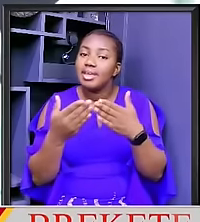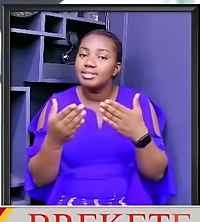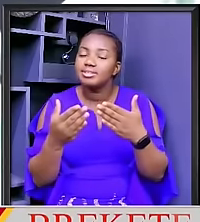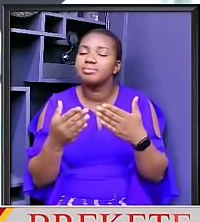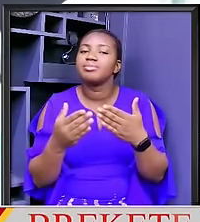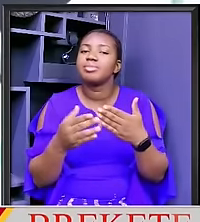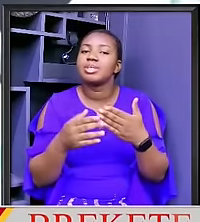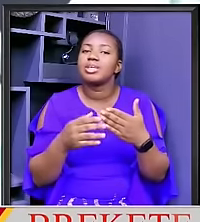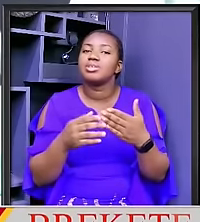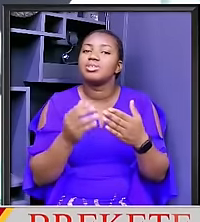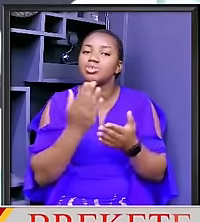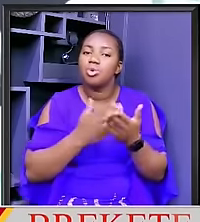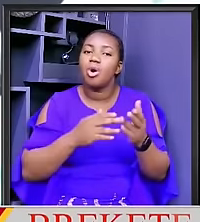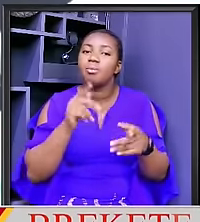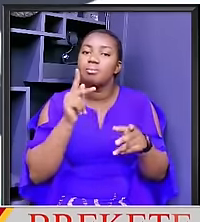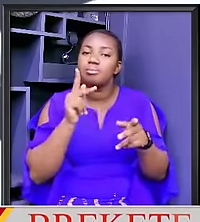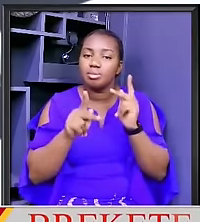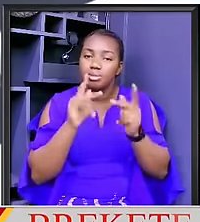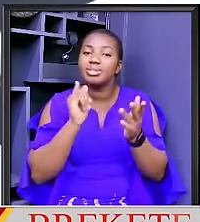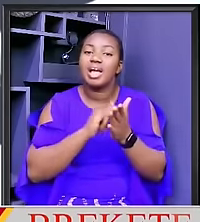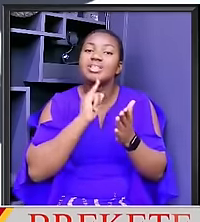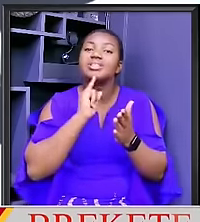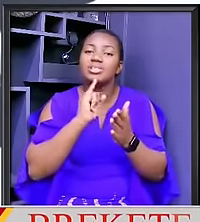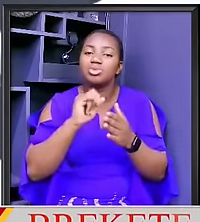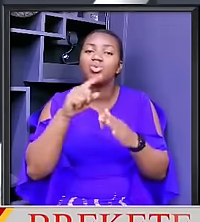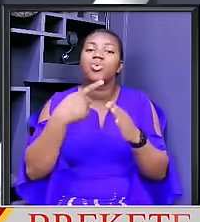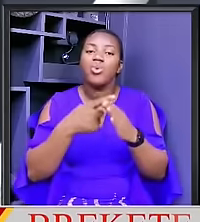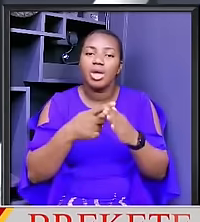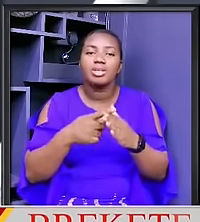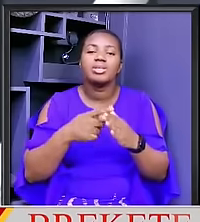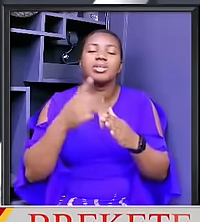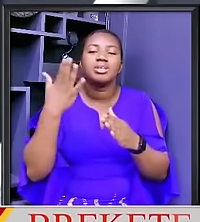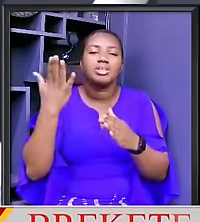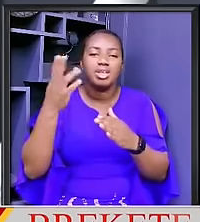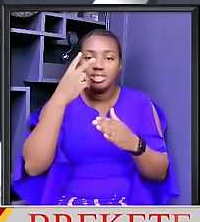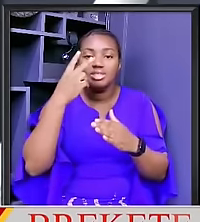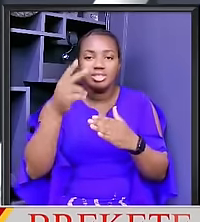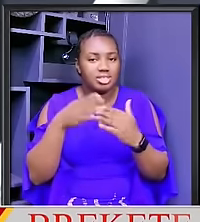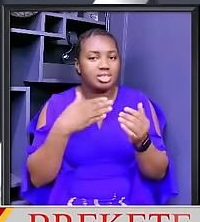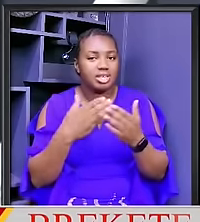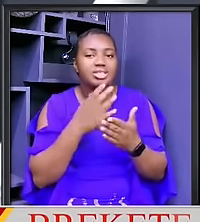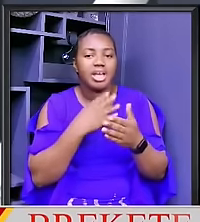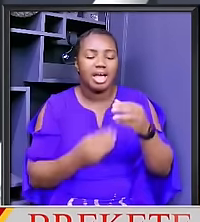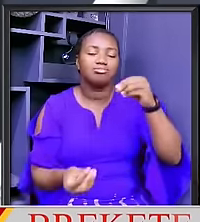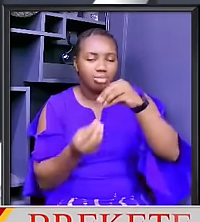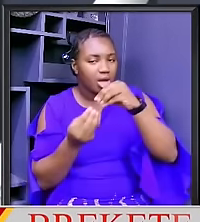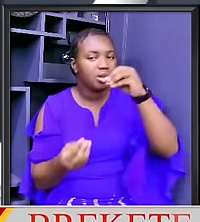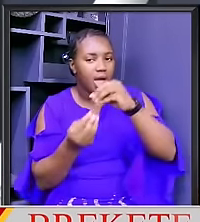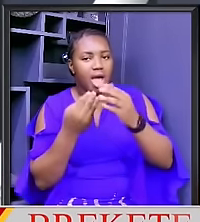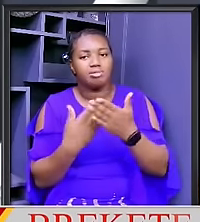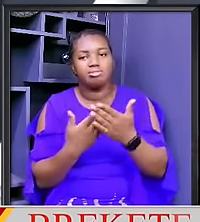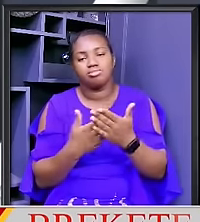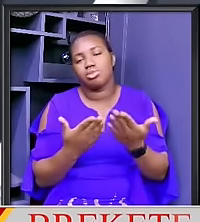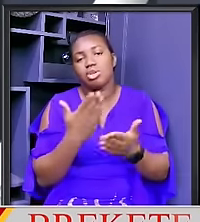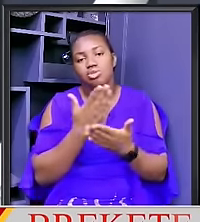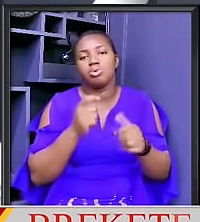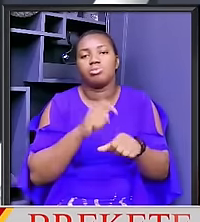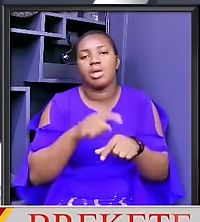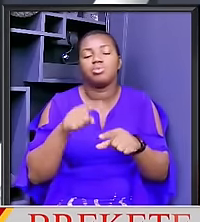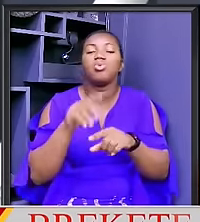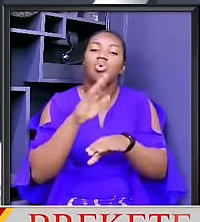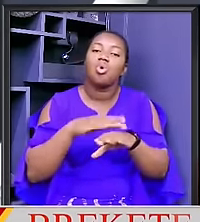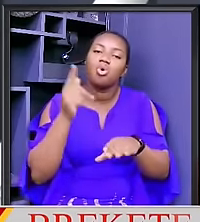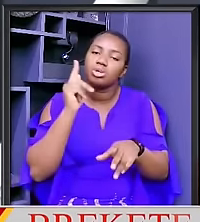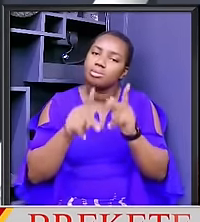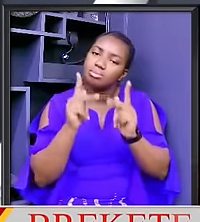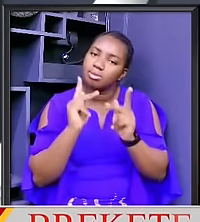they go come, the thing go touch them, they go still contribute money into the account. Sometimes to reach out to the people they had us, sometimes with